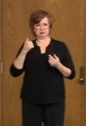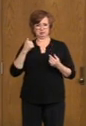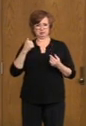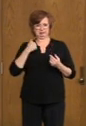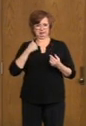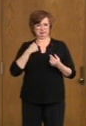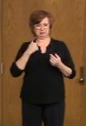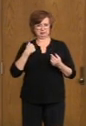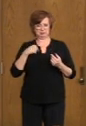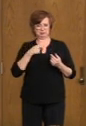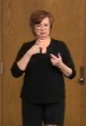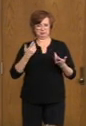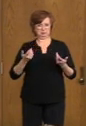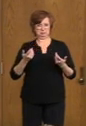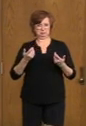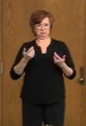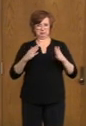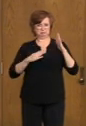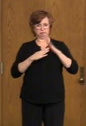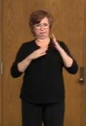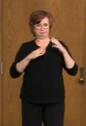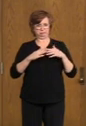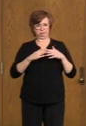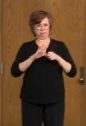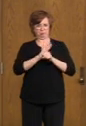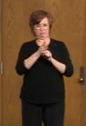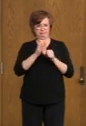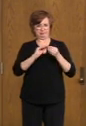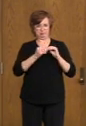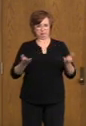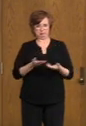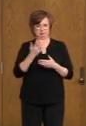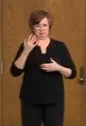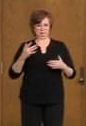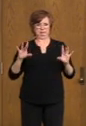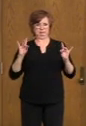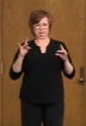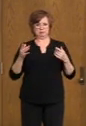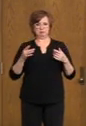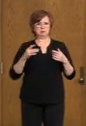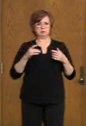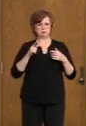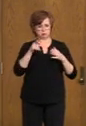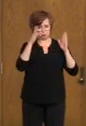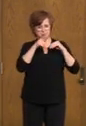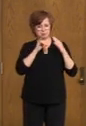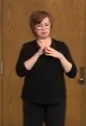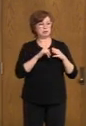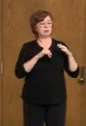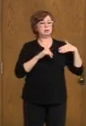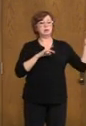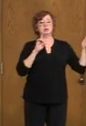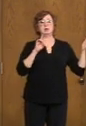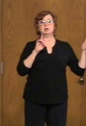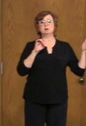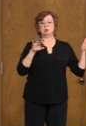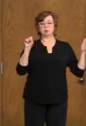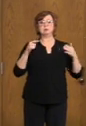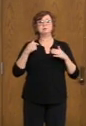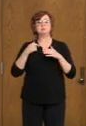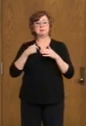first. Yeah, I think that's exactly the dilemma that we are facing. I have regular discussions with Mr. Merriman, and it is